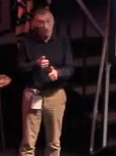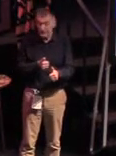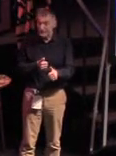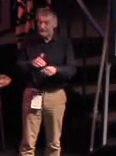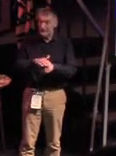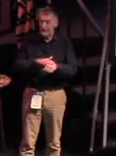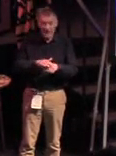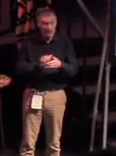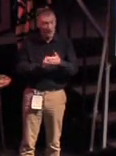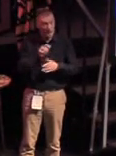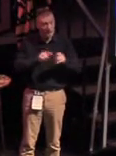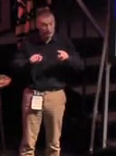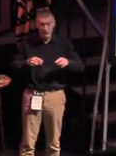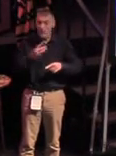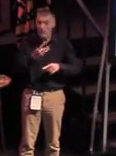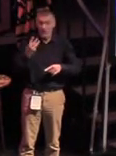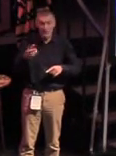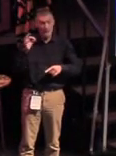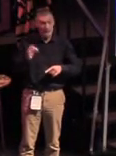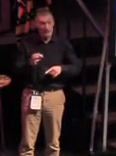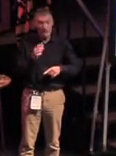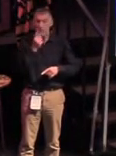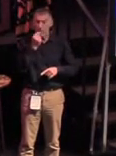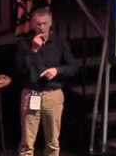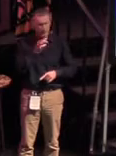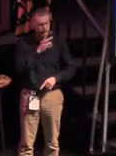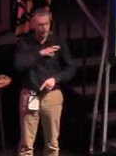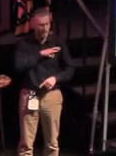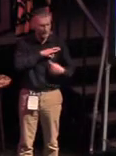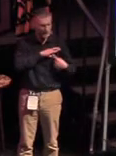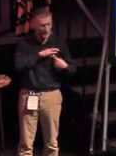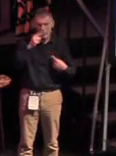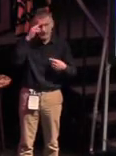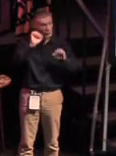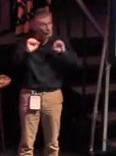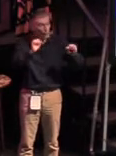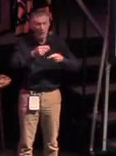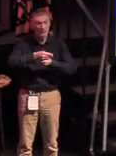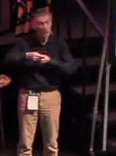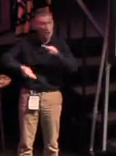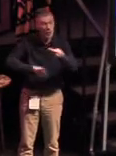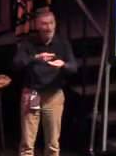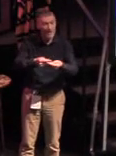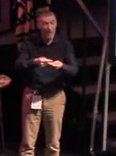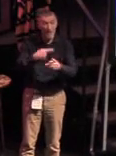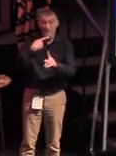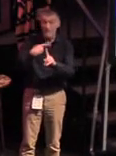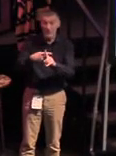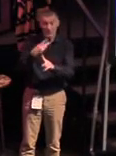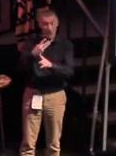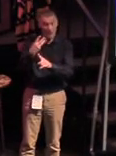more likely to make better profits. So think about your turnover for last year, add 33% on top of it.